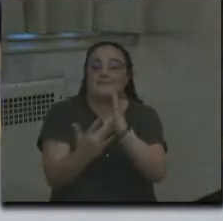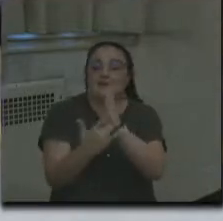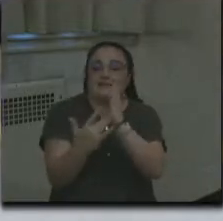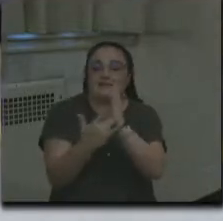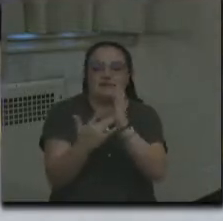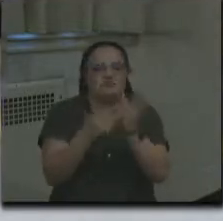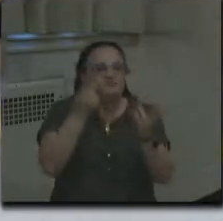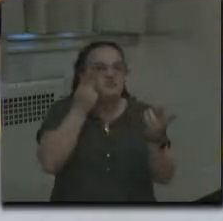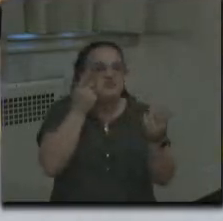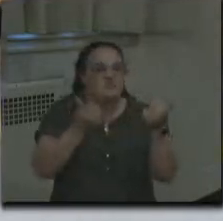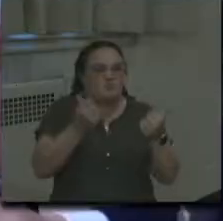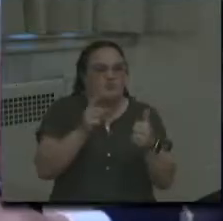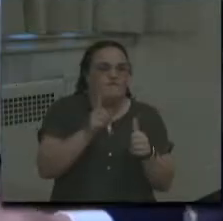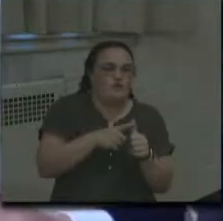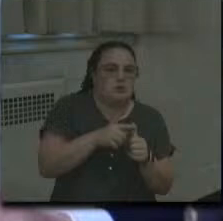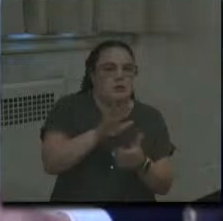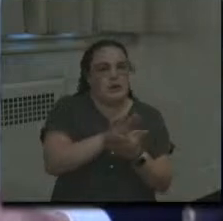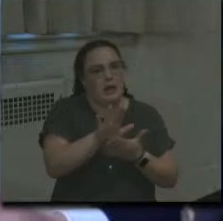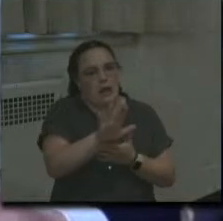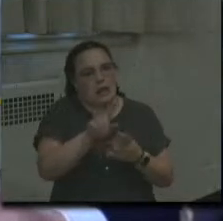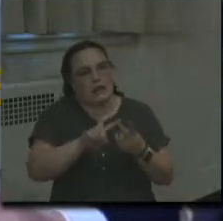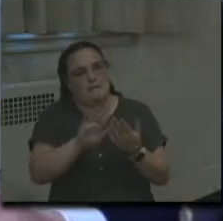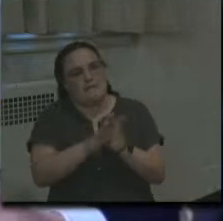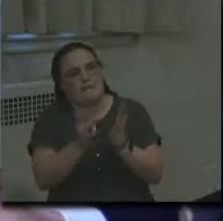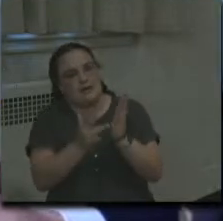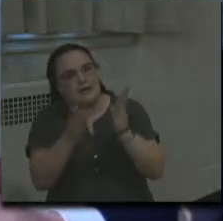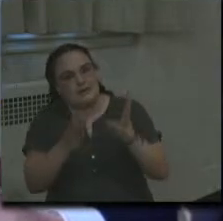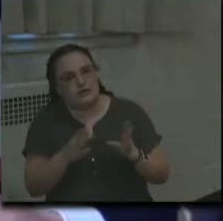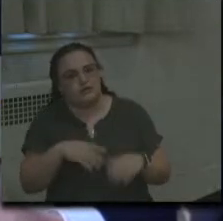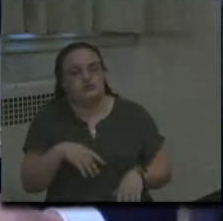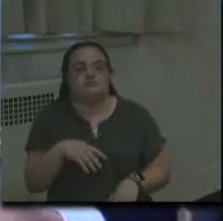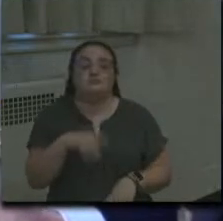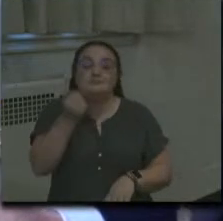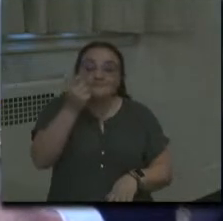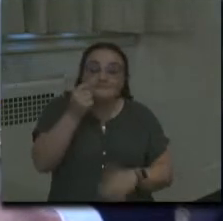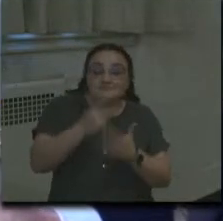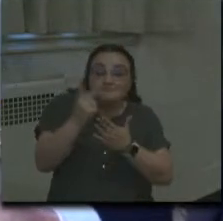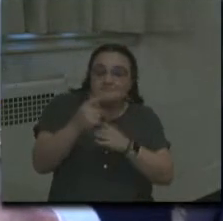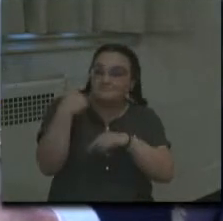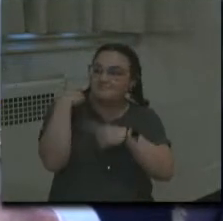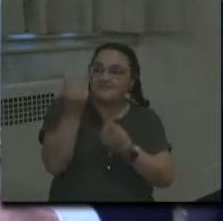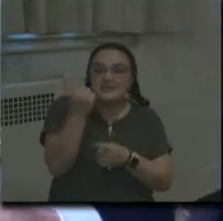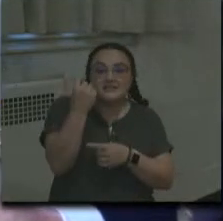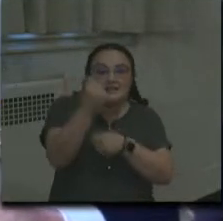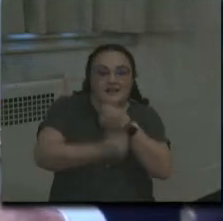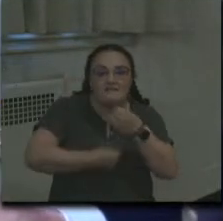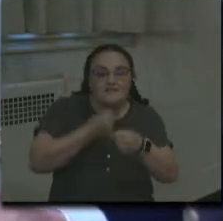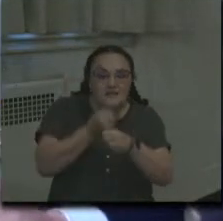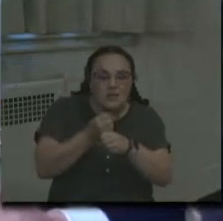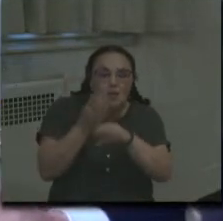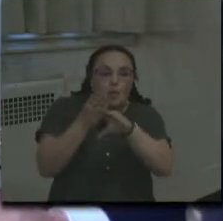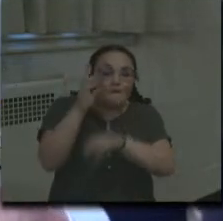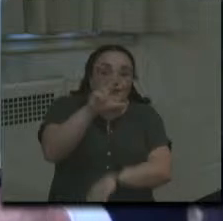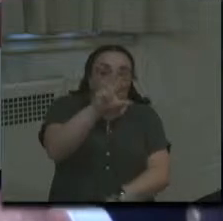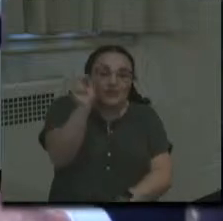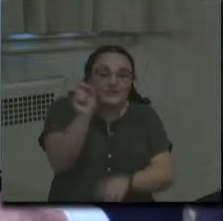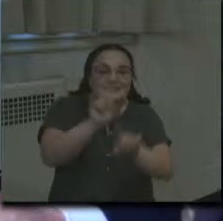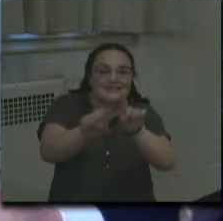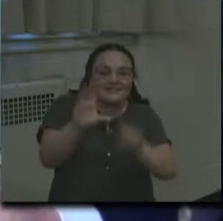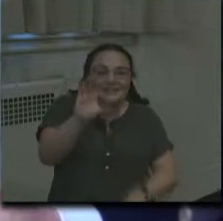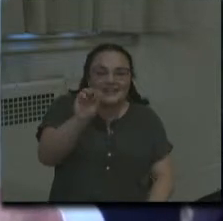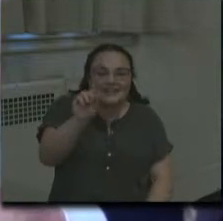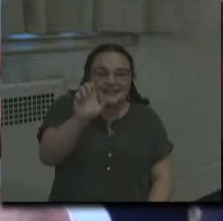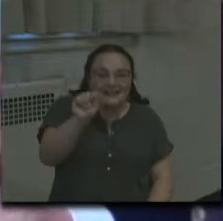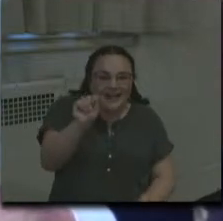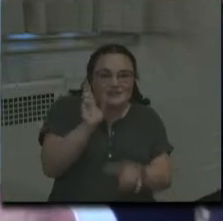we'll see which one comes first. It's a phenomenal program, been going on 11 years. We have the opportunity to hire over 30 cadets into our fire and